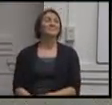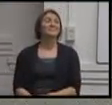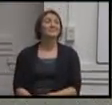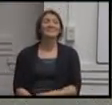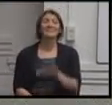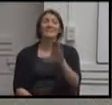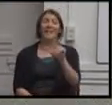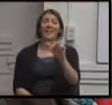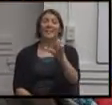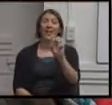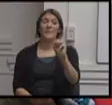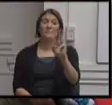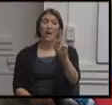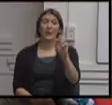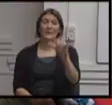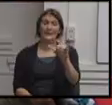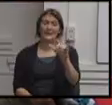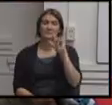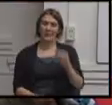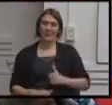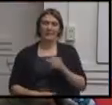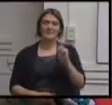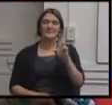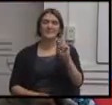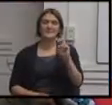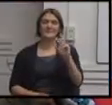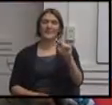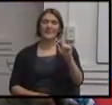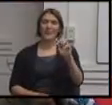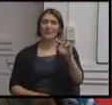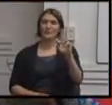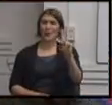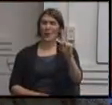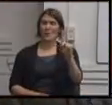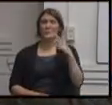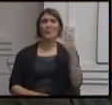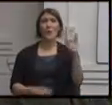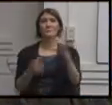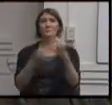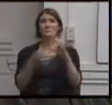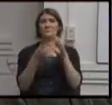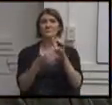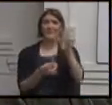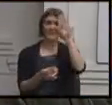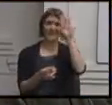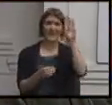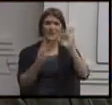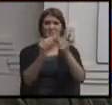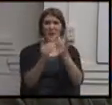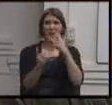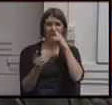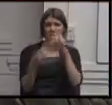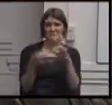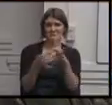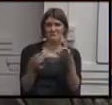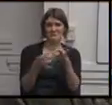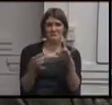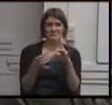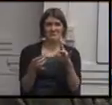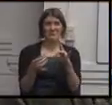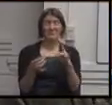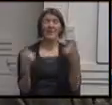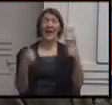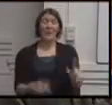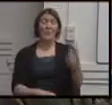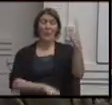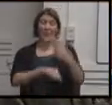I'm Claire Markey. I live on Sunset Lake Road. I just have a story about the fire department that I would like to tell. I was in